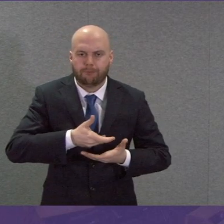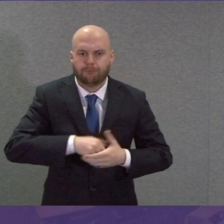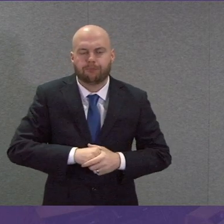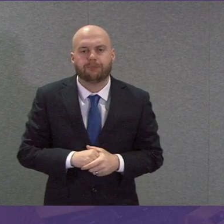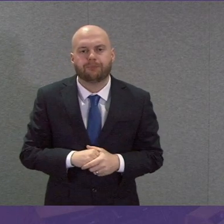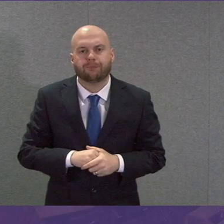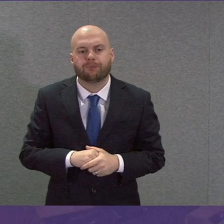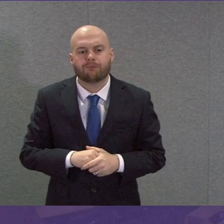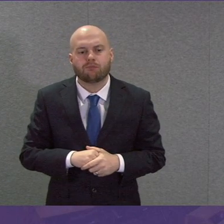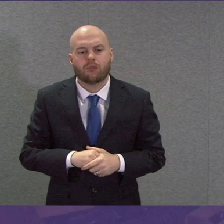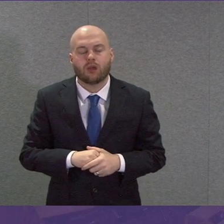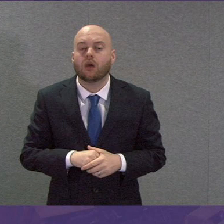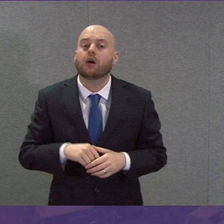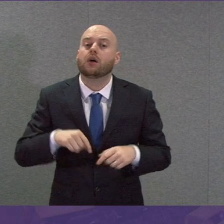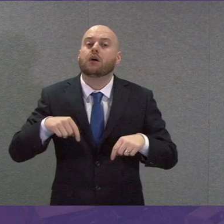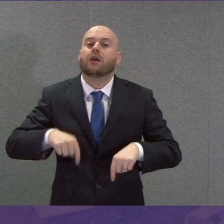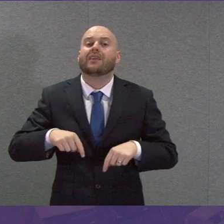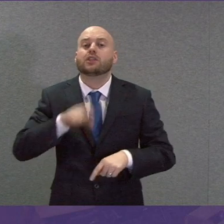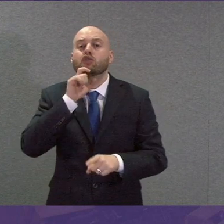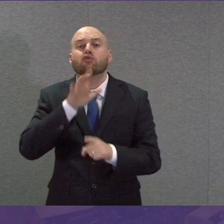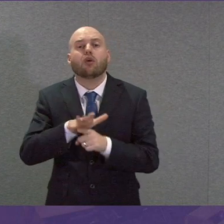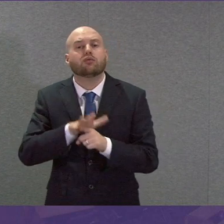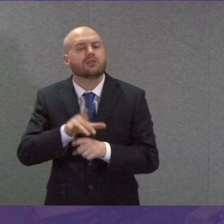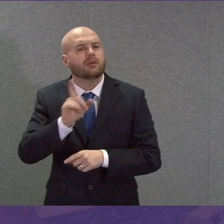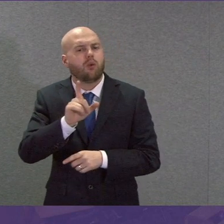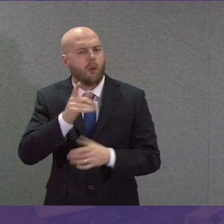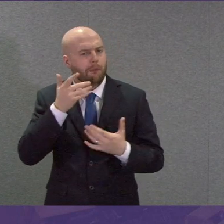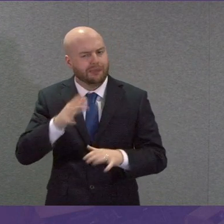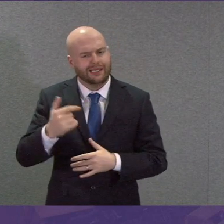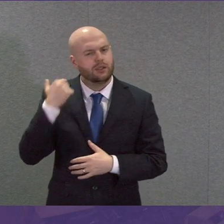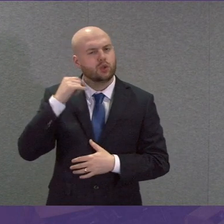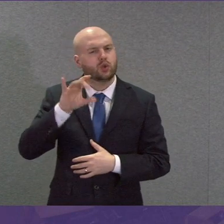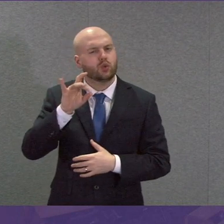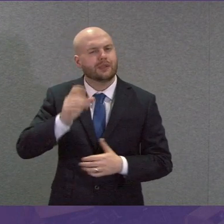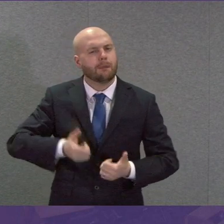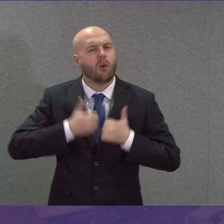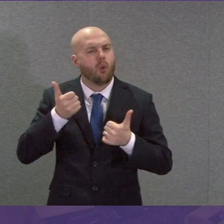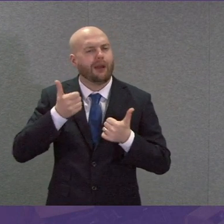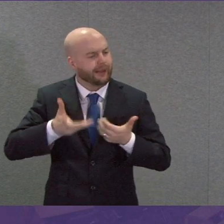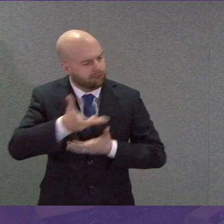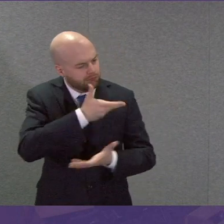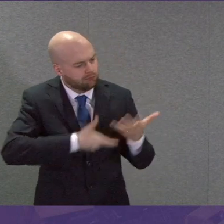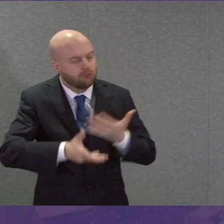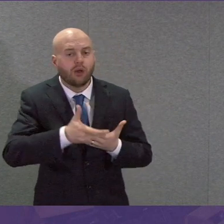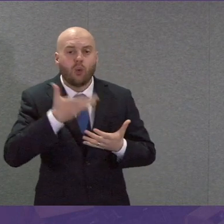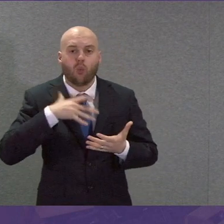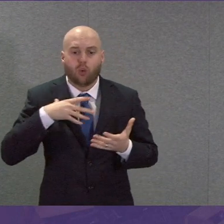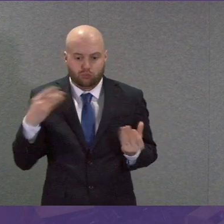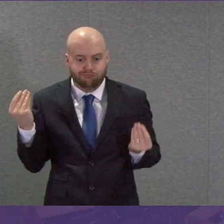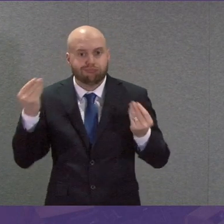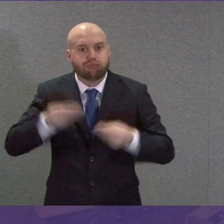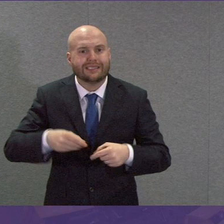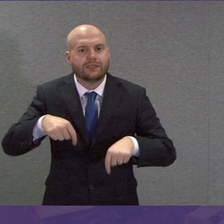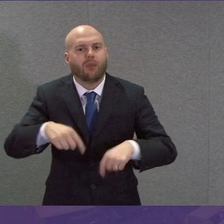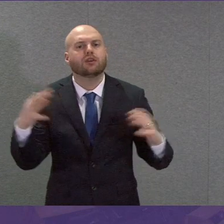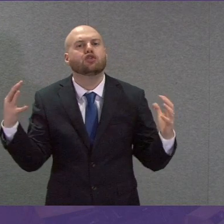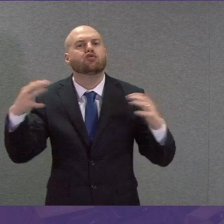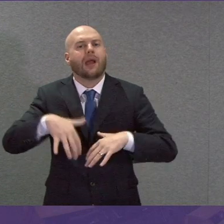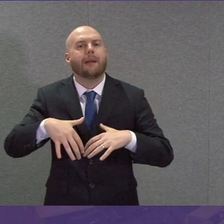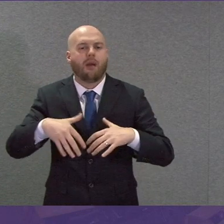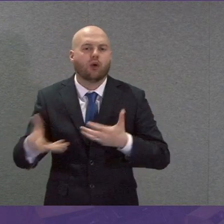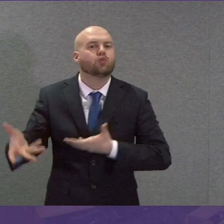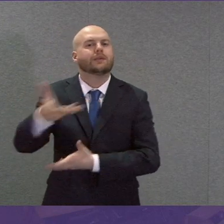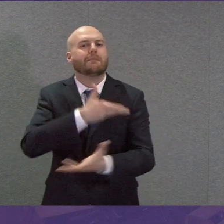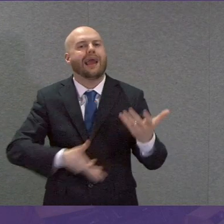consent memorandum to be considered at committee on Tuesday morning and for a motion to be debated by this chamber on Tuesday afternoon, subject, of course, to the